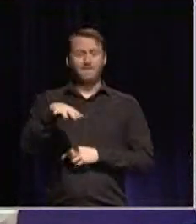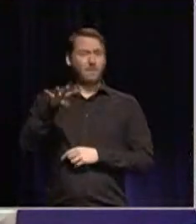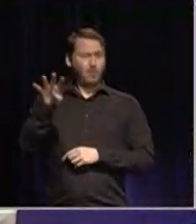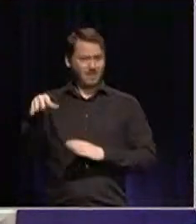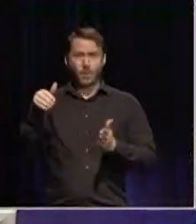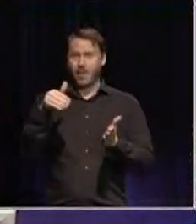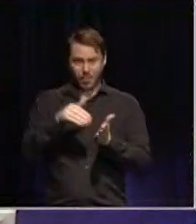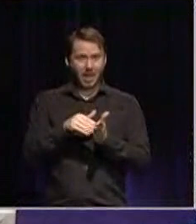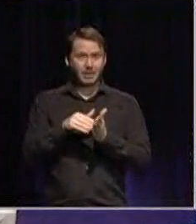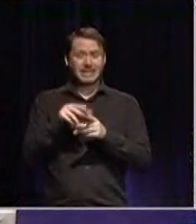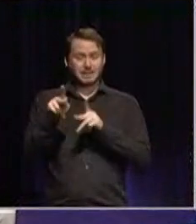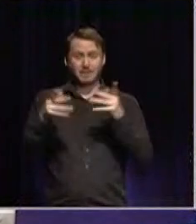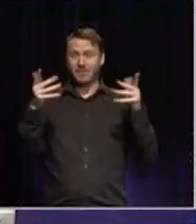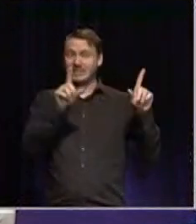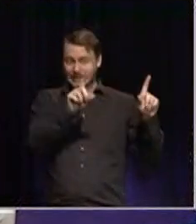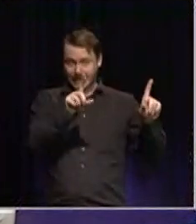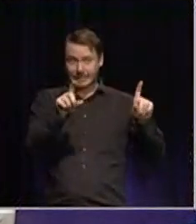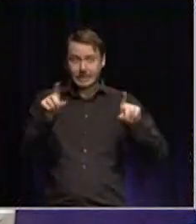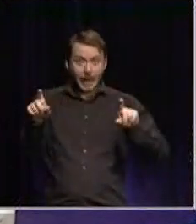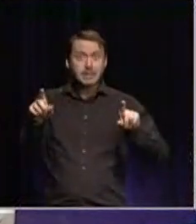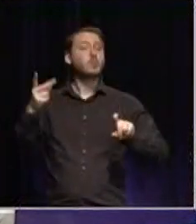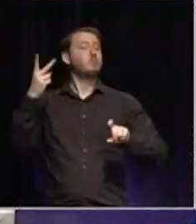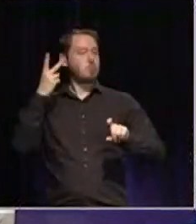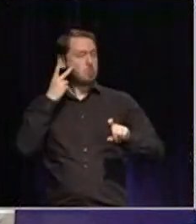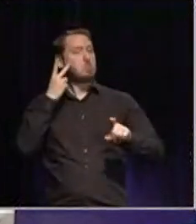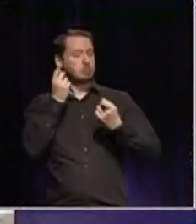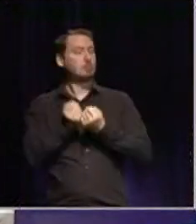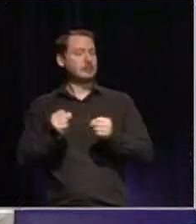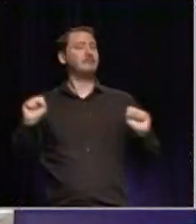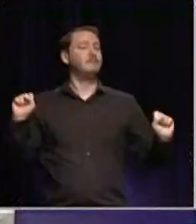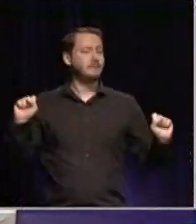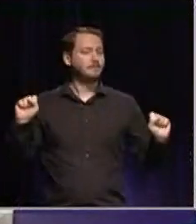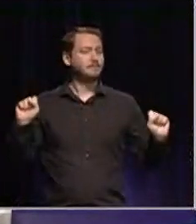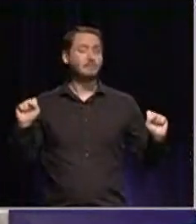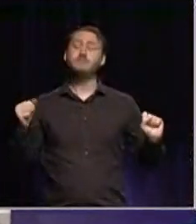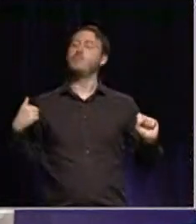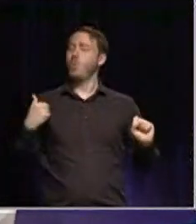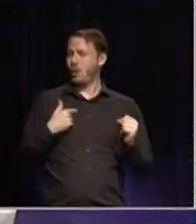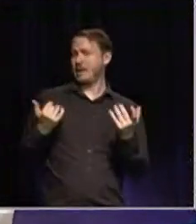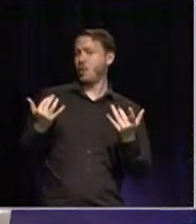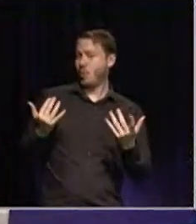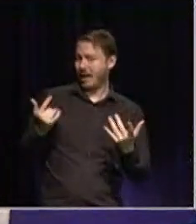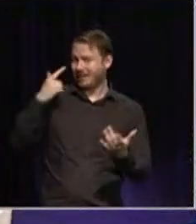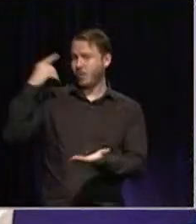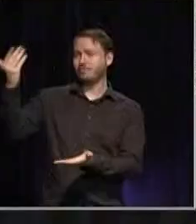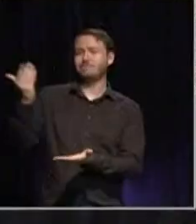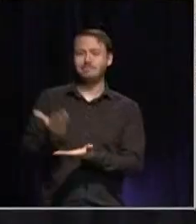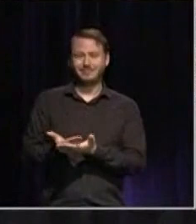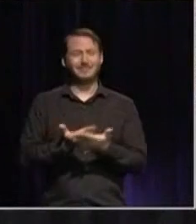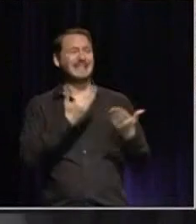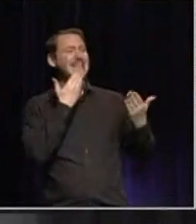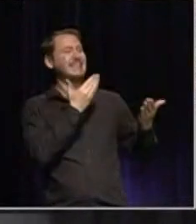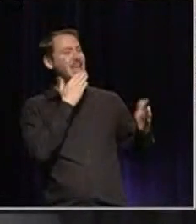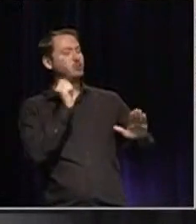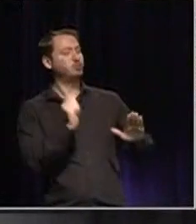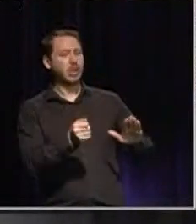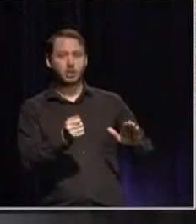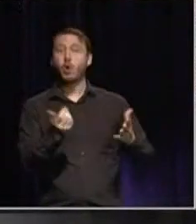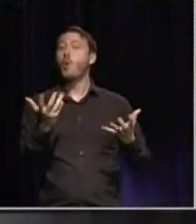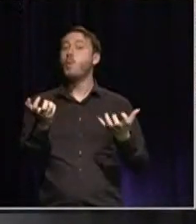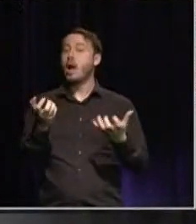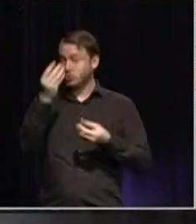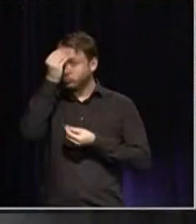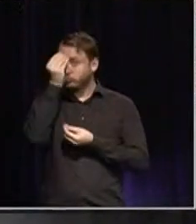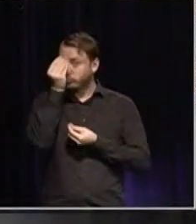44,000 individuals have been tested with it, so we think it's going to be safe. So we're waiting for it. Great, thank you, Judge. And do want to